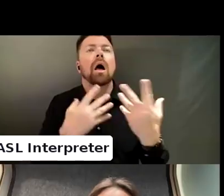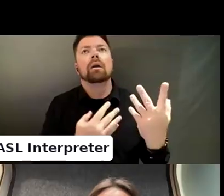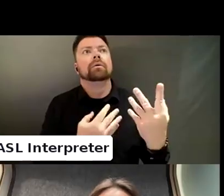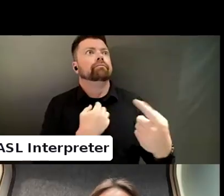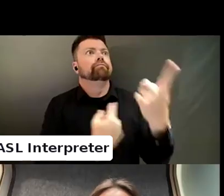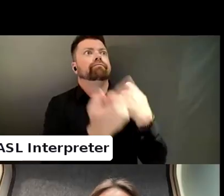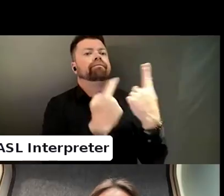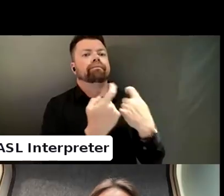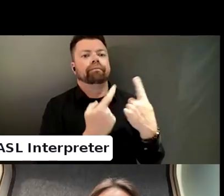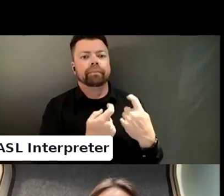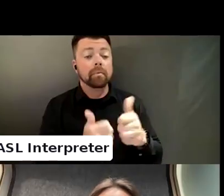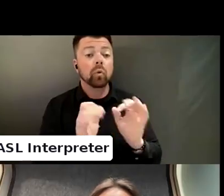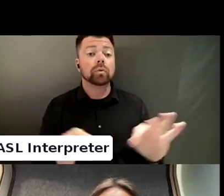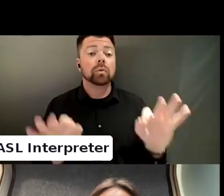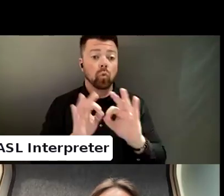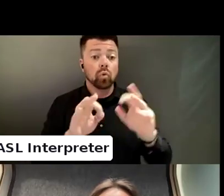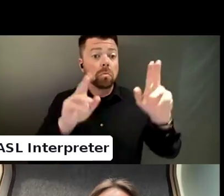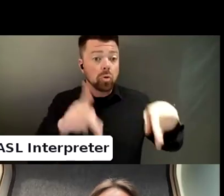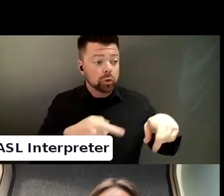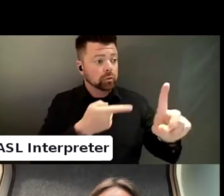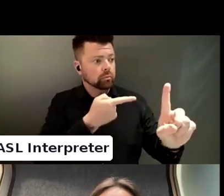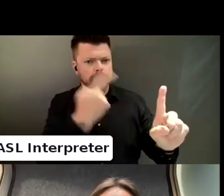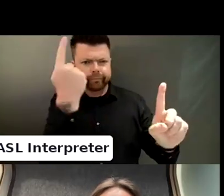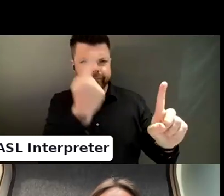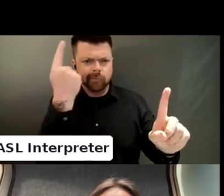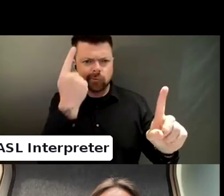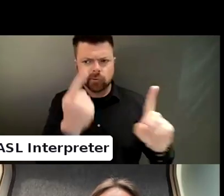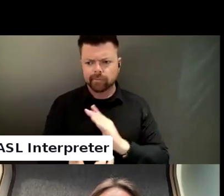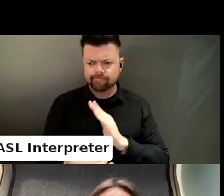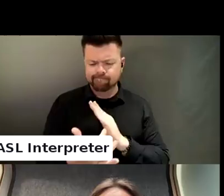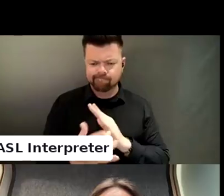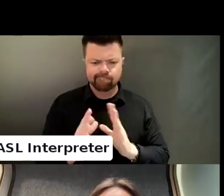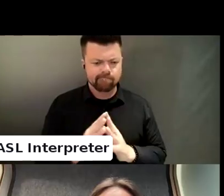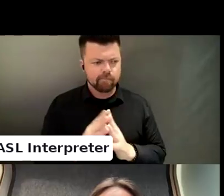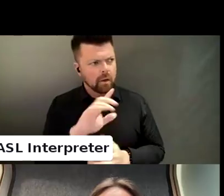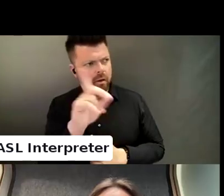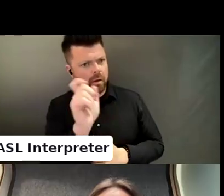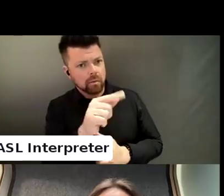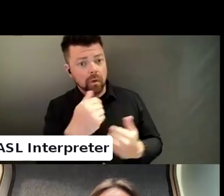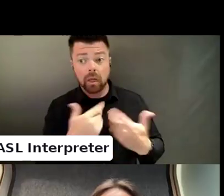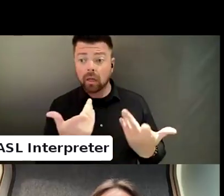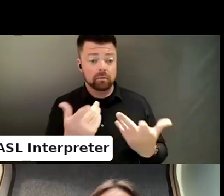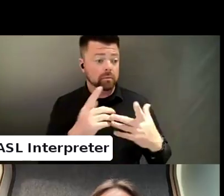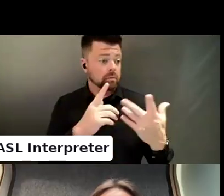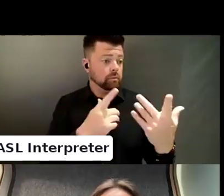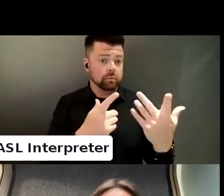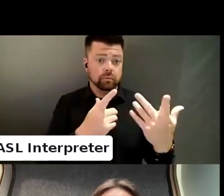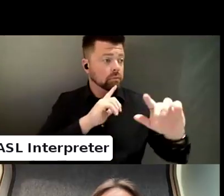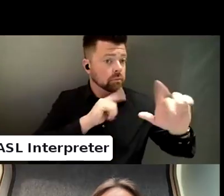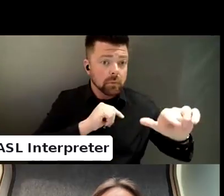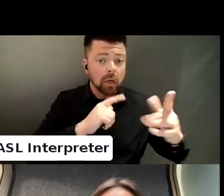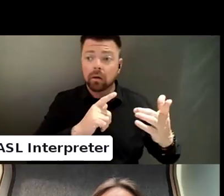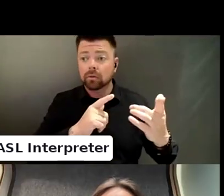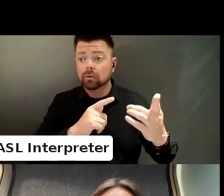that both, most importantly, the person considering the device would want to have answered. There's questions on the clinical side as well. So people are